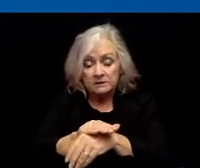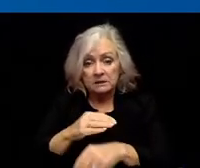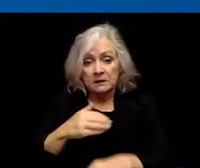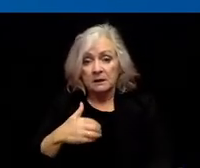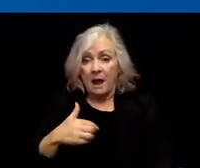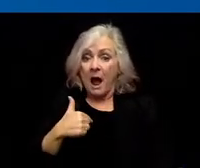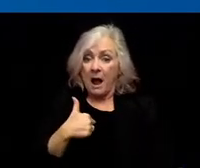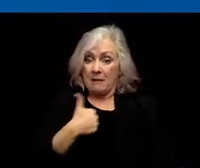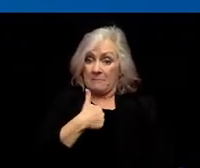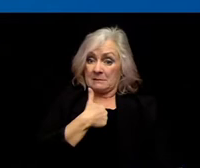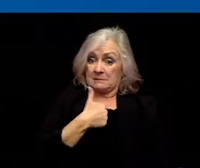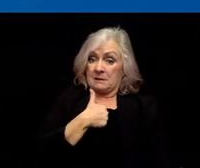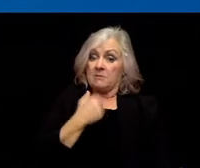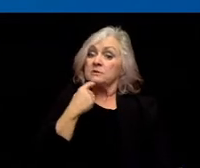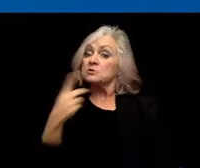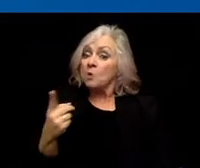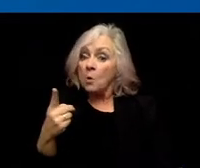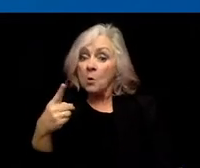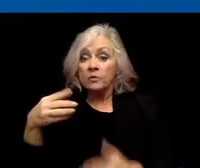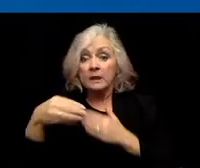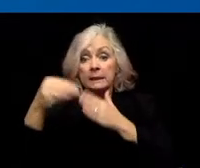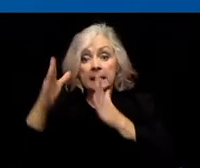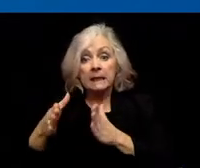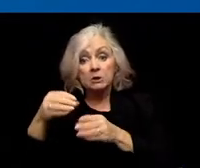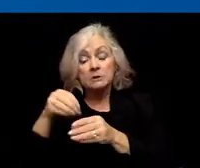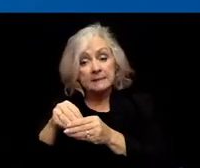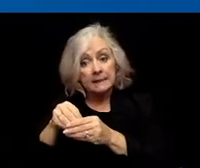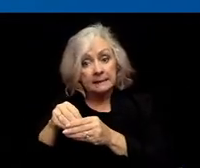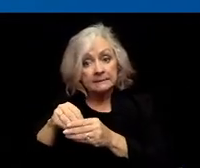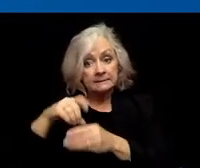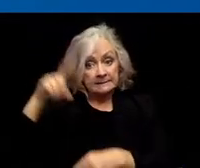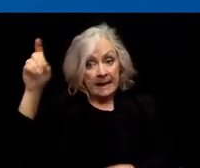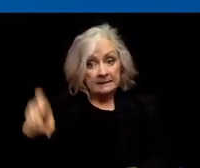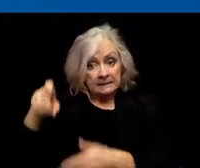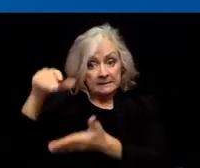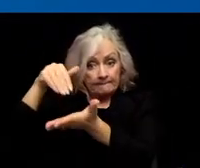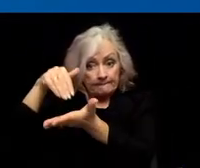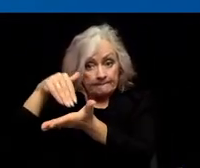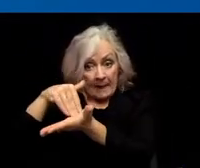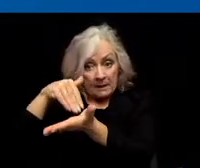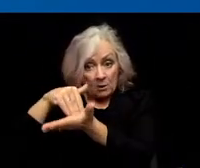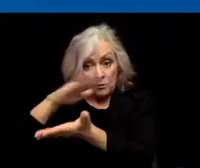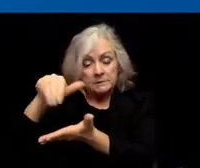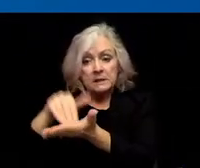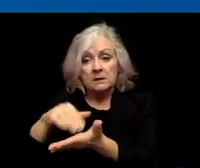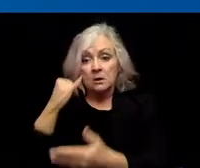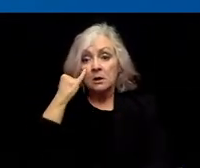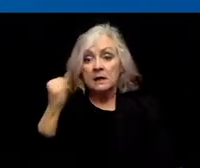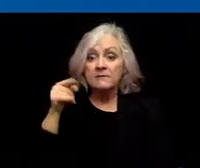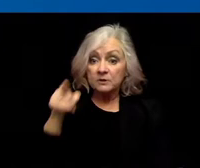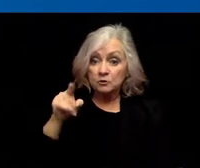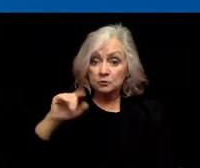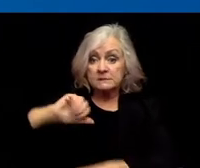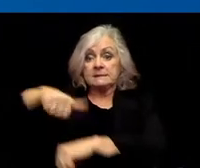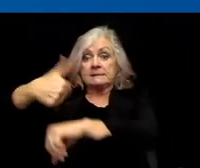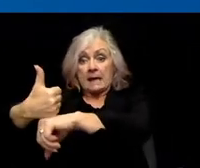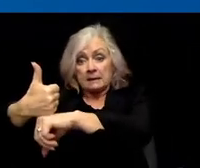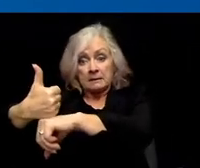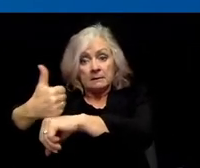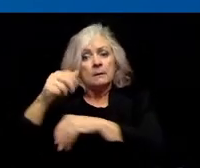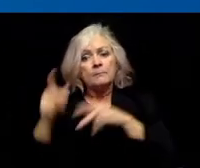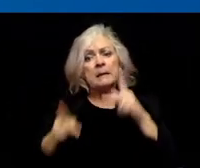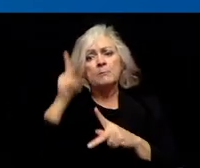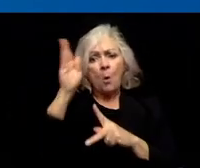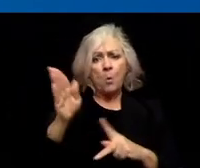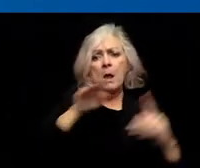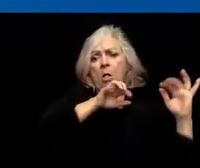leadership of Baylor College of Medicine here in the Texas Medical Center. You know, if you build it, you'll come. I mean, they do have something called